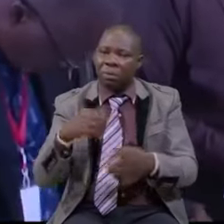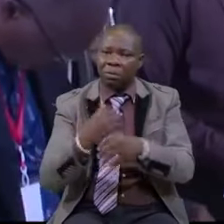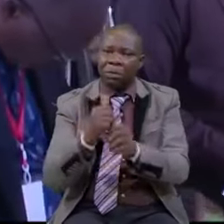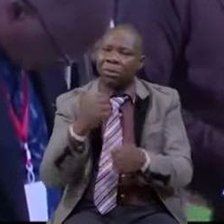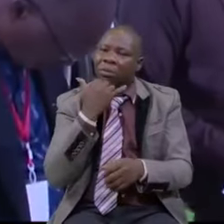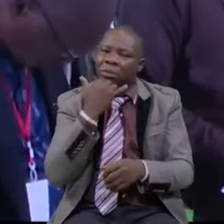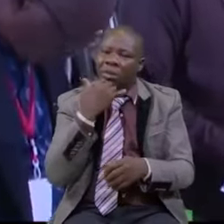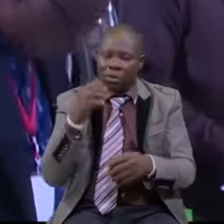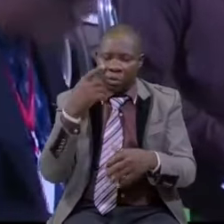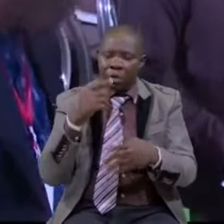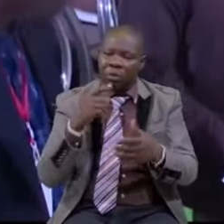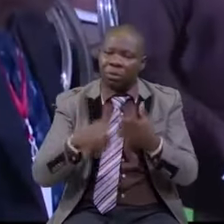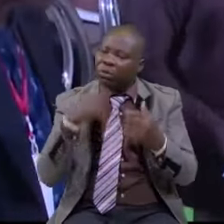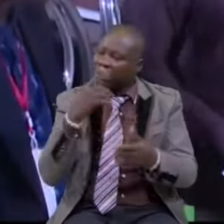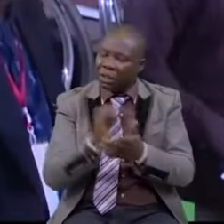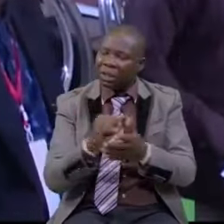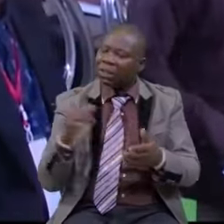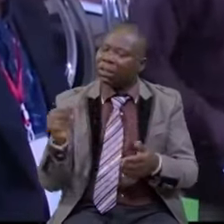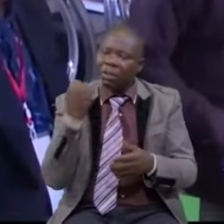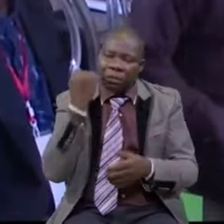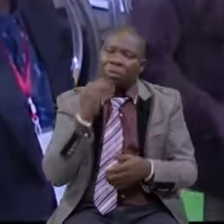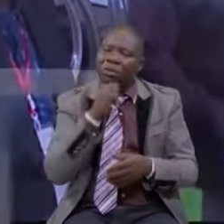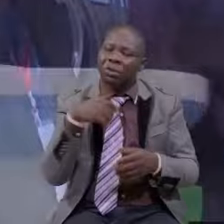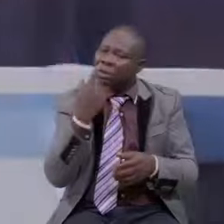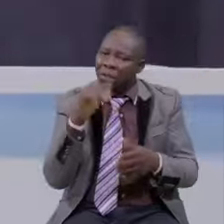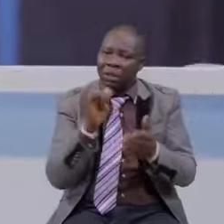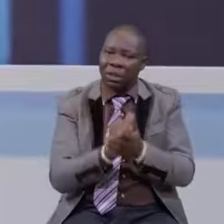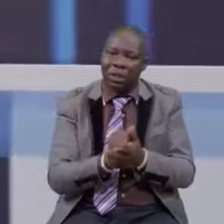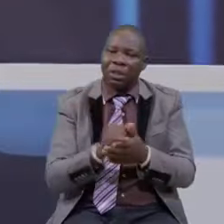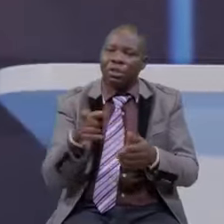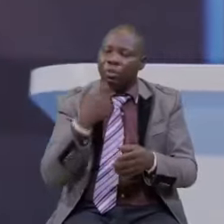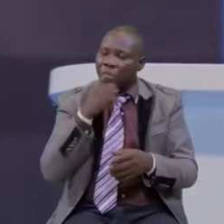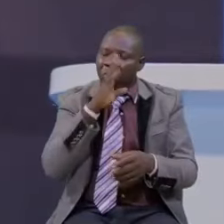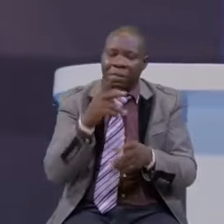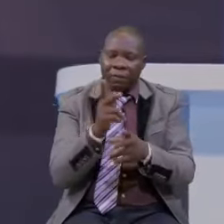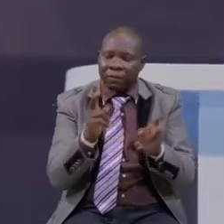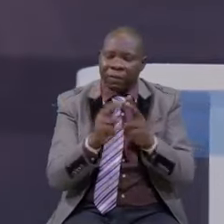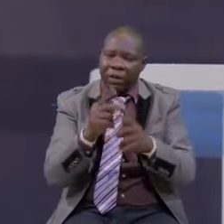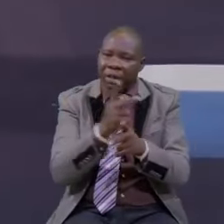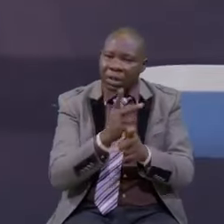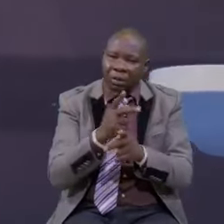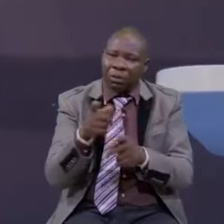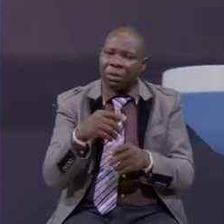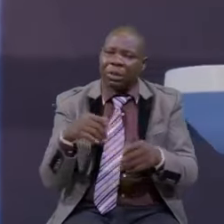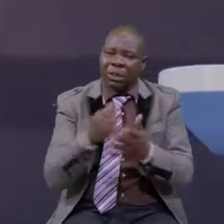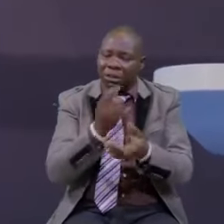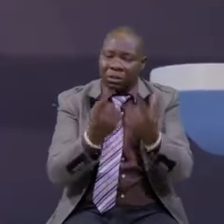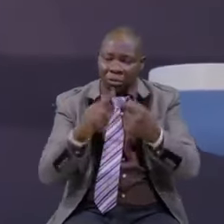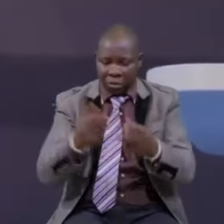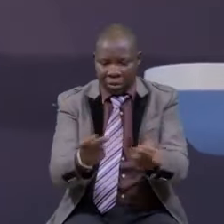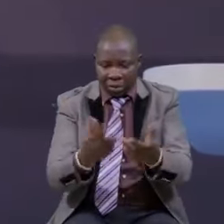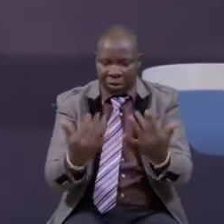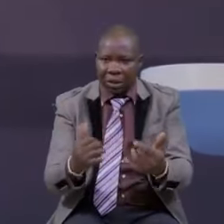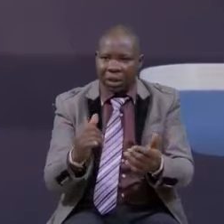very careful. They're even getting to the place now to say Christ said this, but I